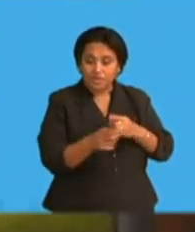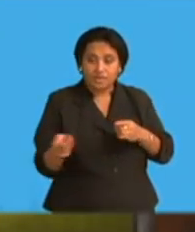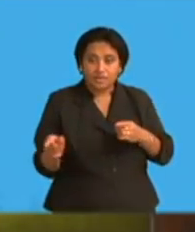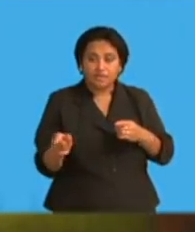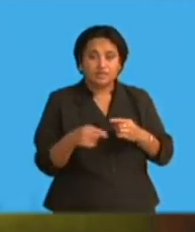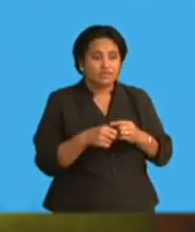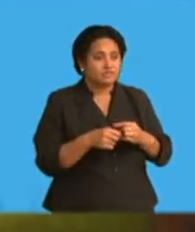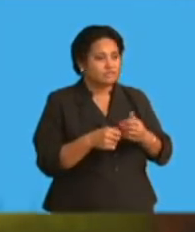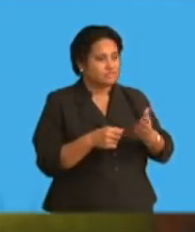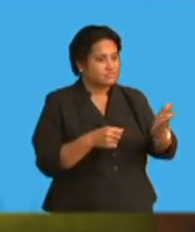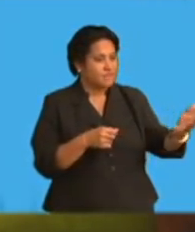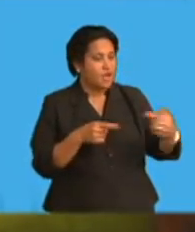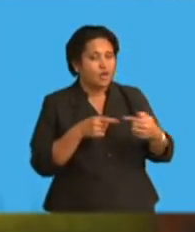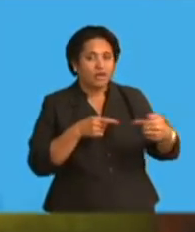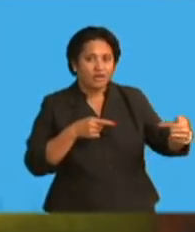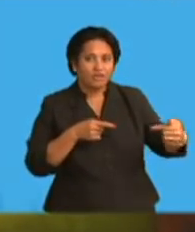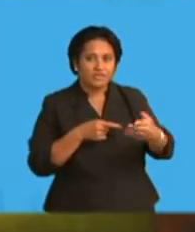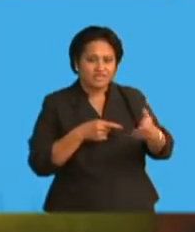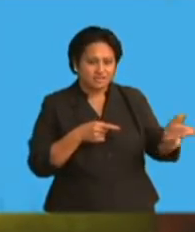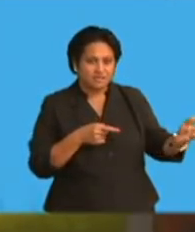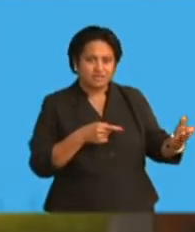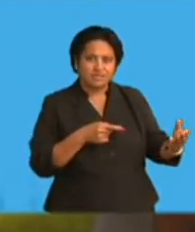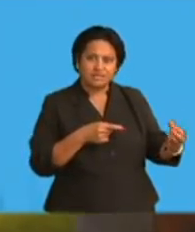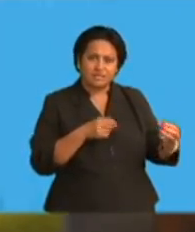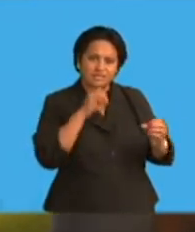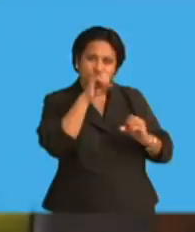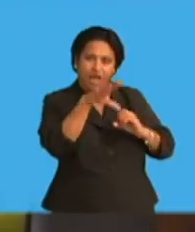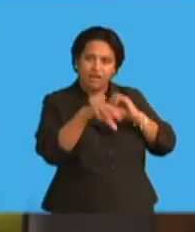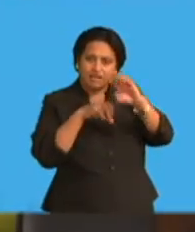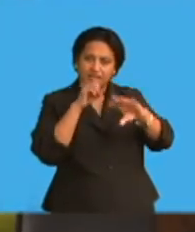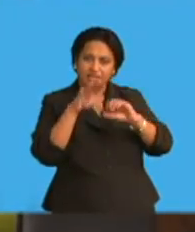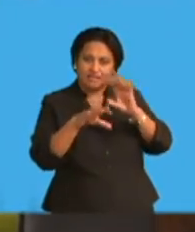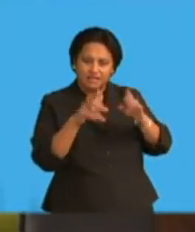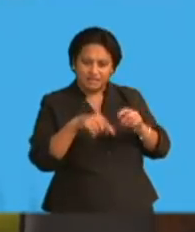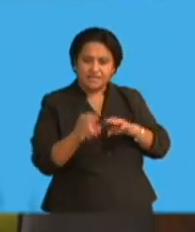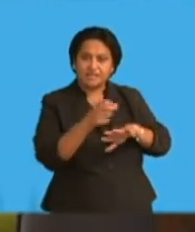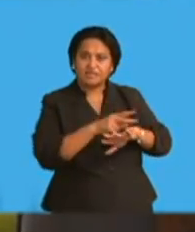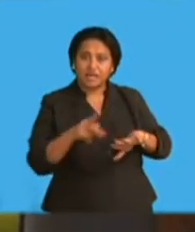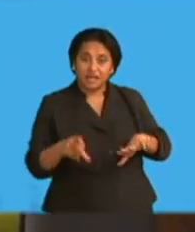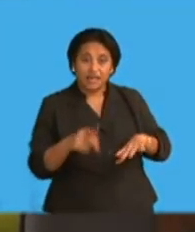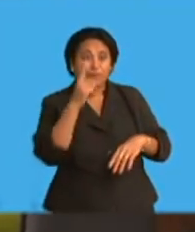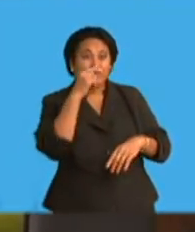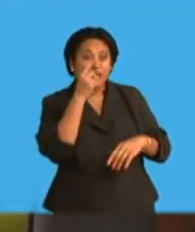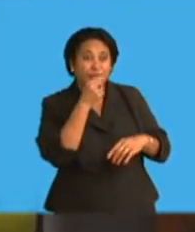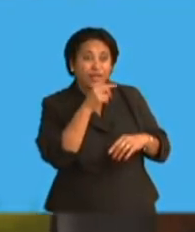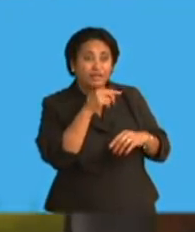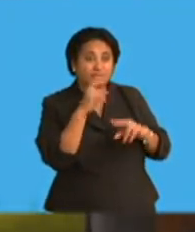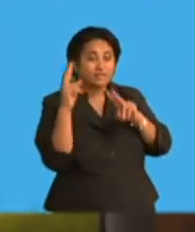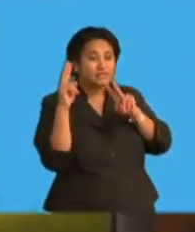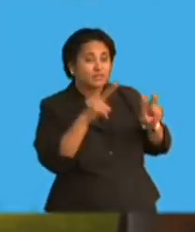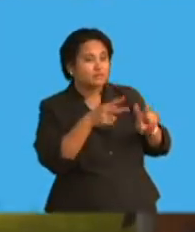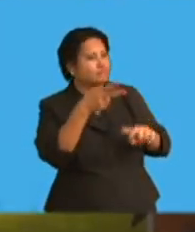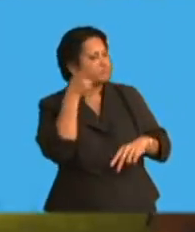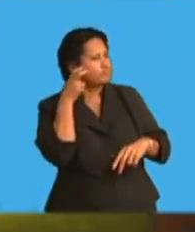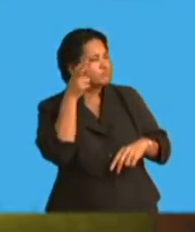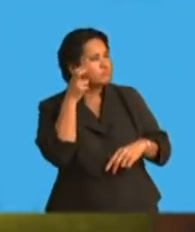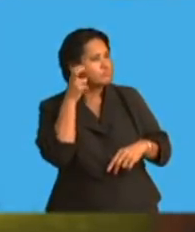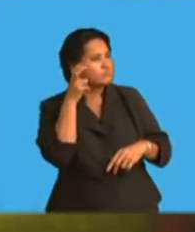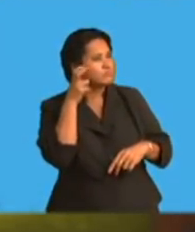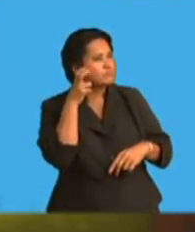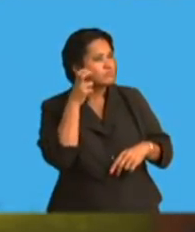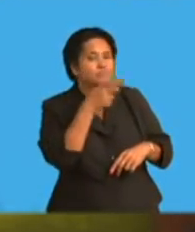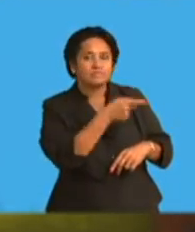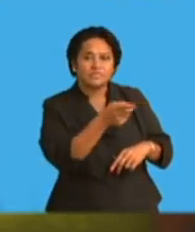that they are, just talking here in Parliament, there are people listening. There are people also listening who actually clutch on to these